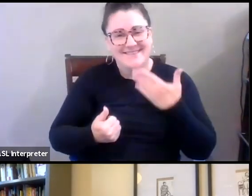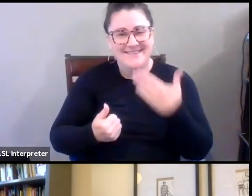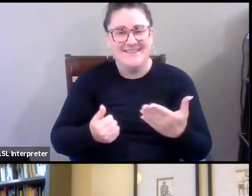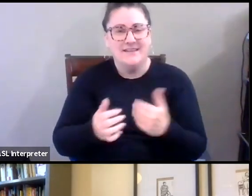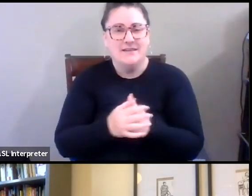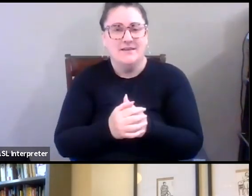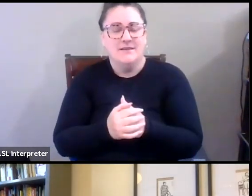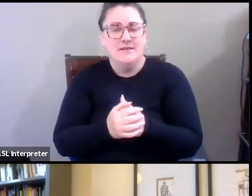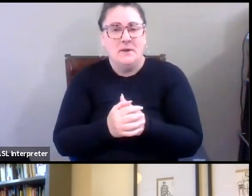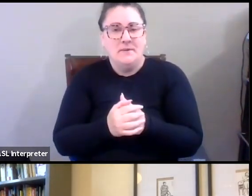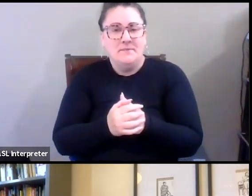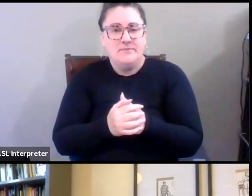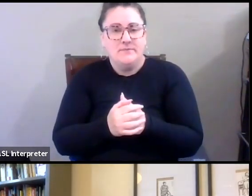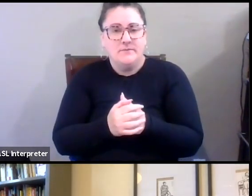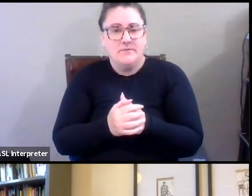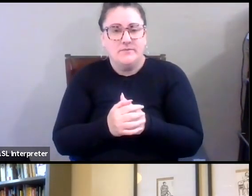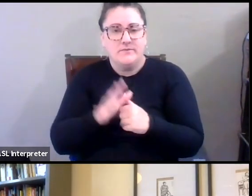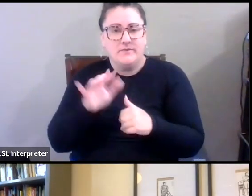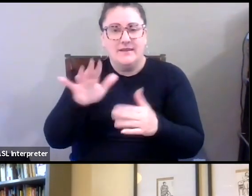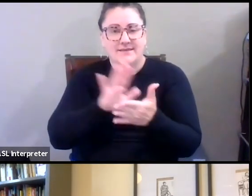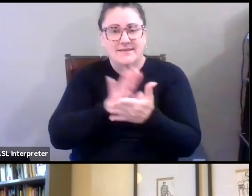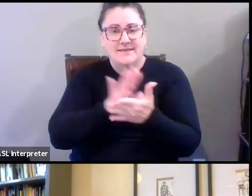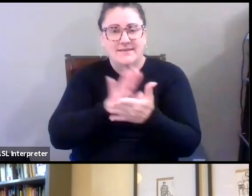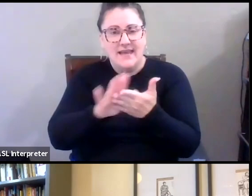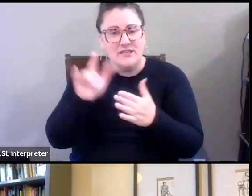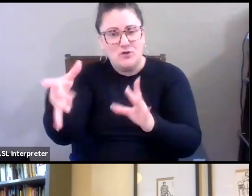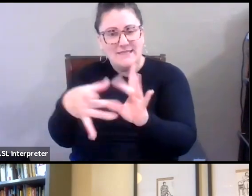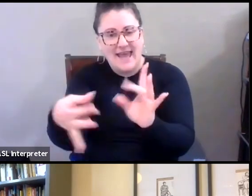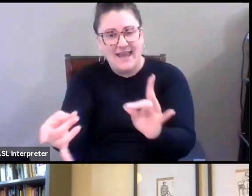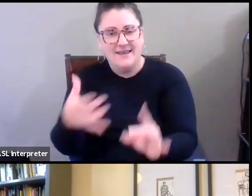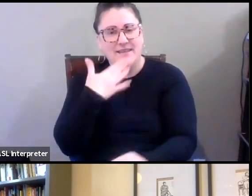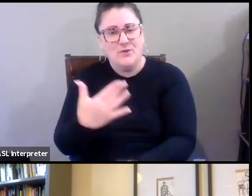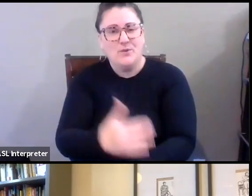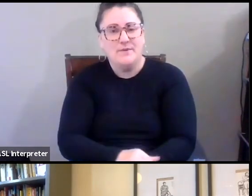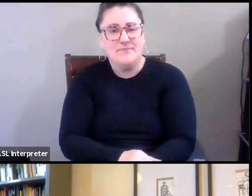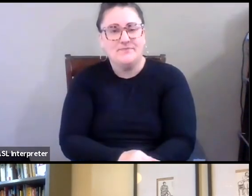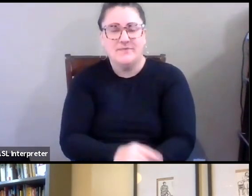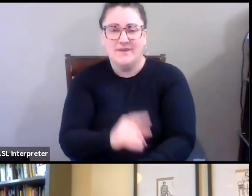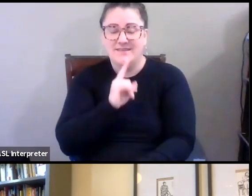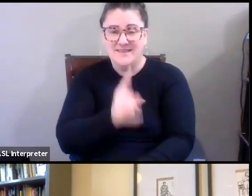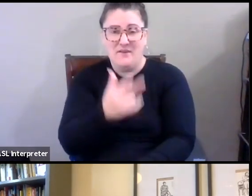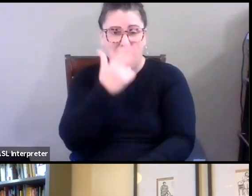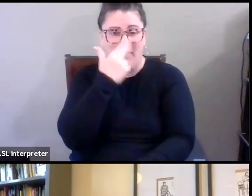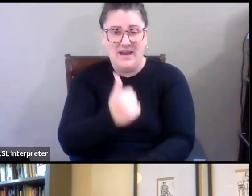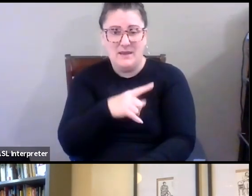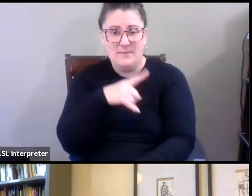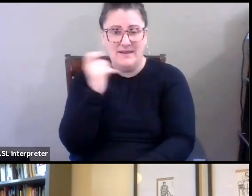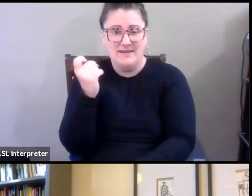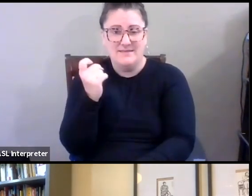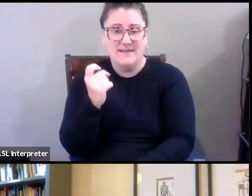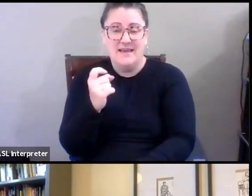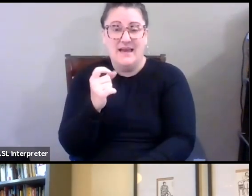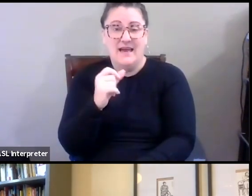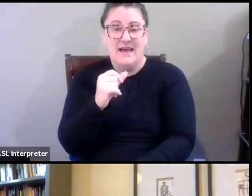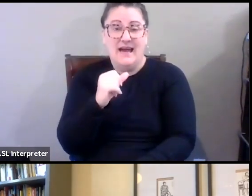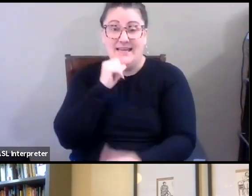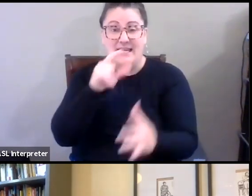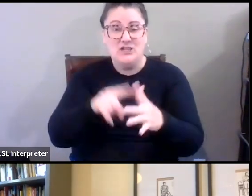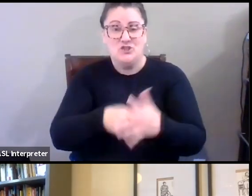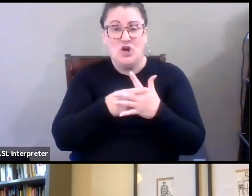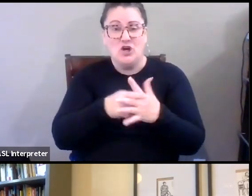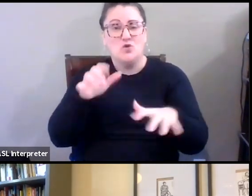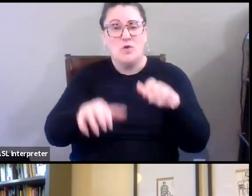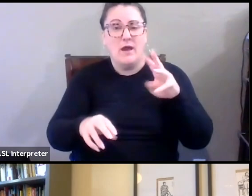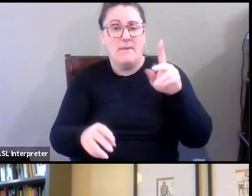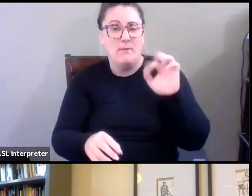Mm-hmm. That's so nice of you to say. I mean, it's really funny because I didn't set out to write a memoir. I thought I was just going